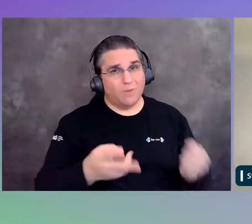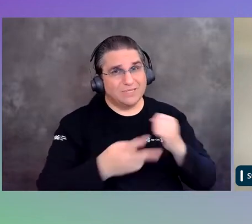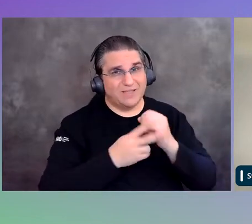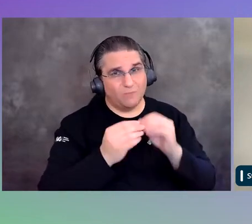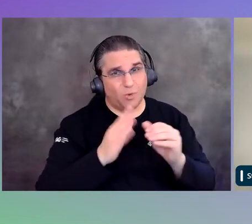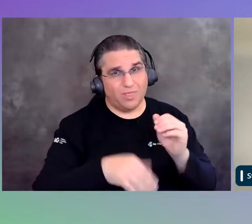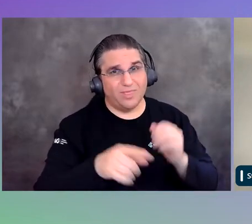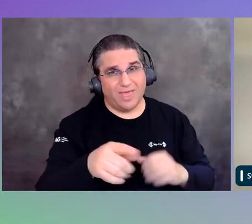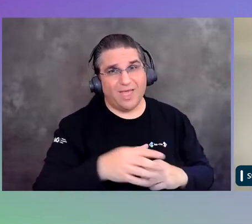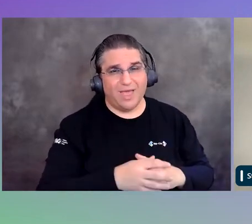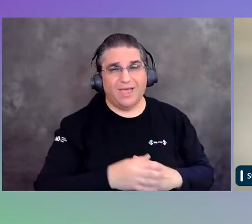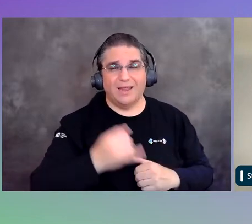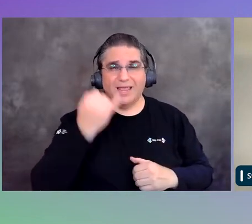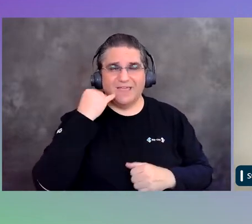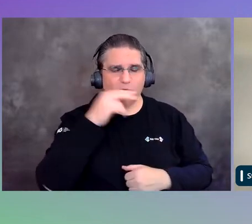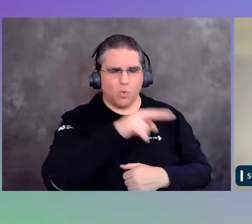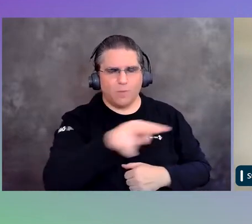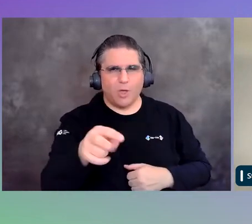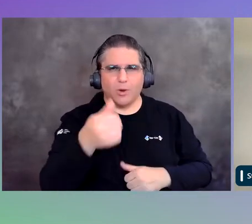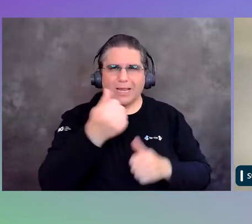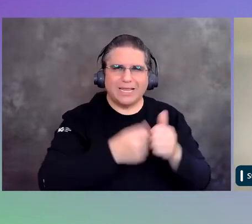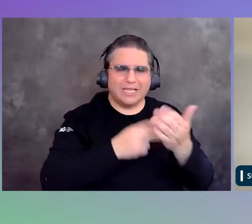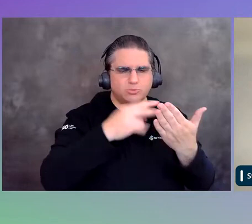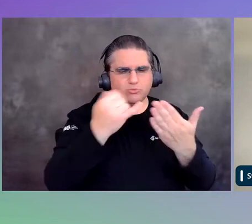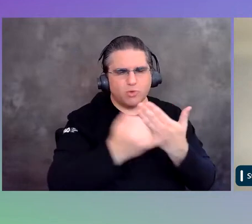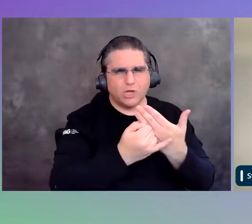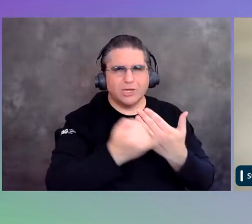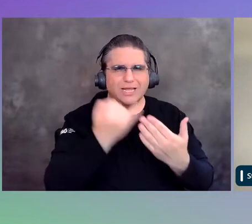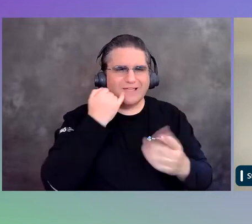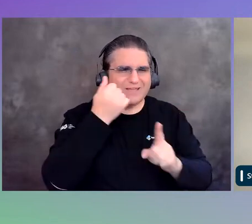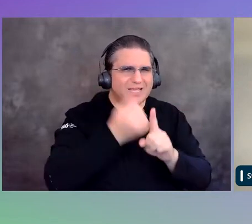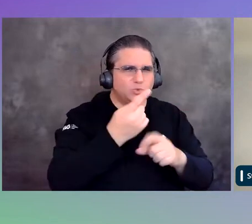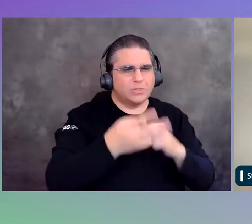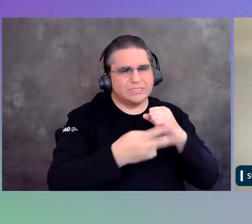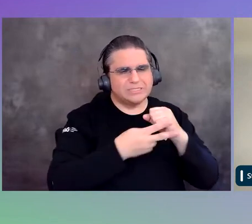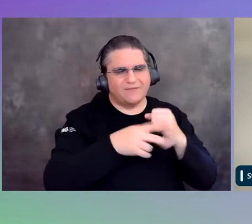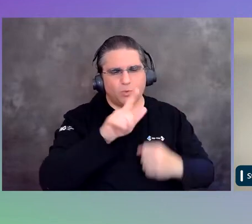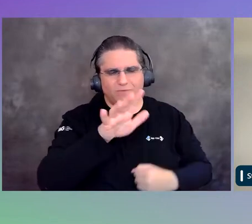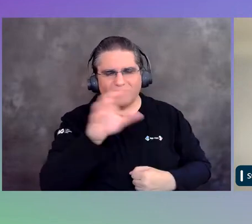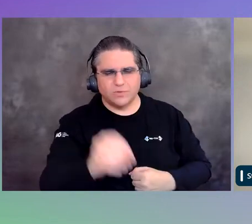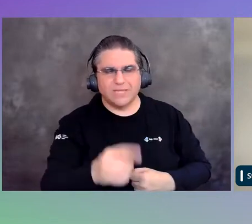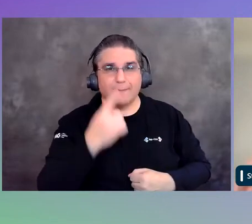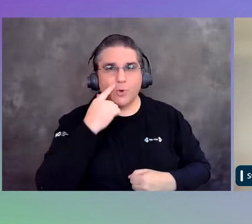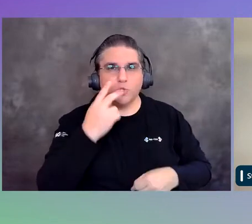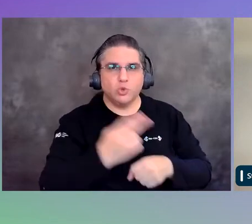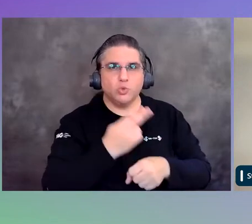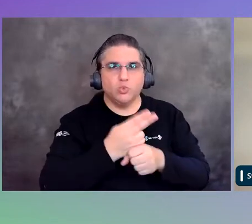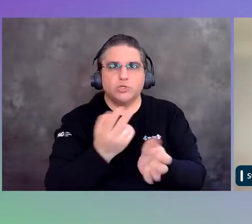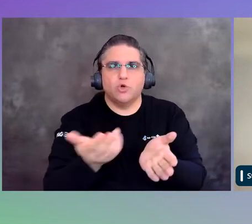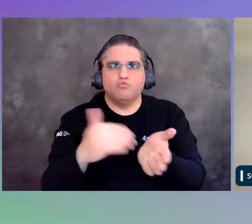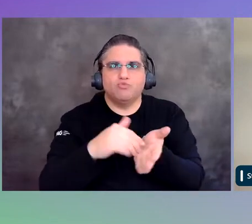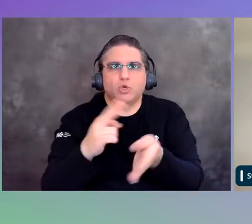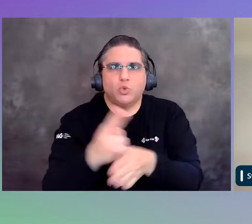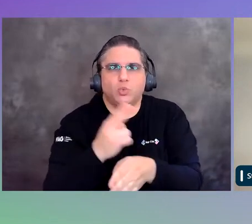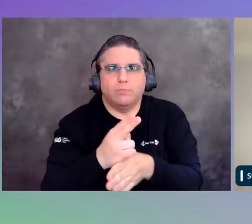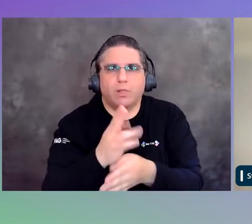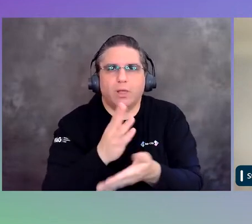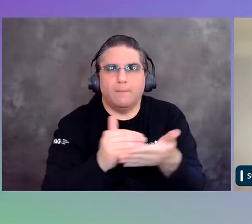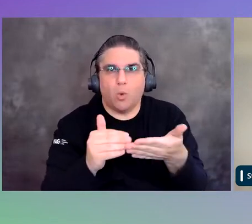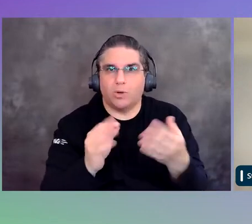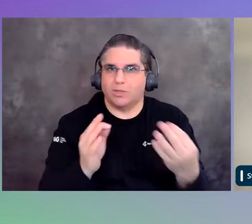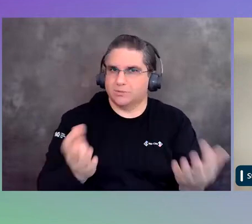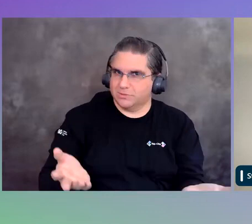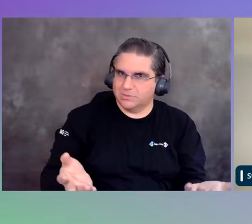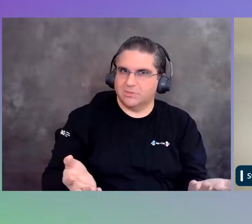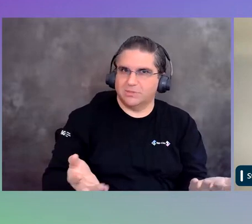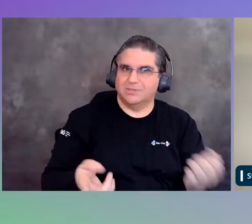projects, 25% saving on each by using we can use components. And then also tag on the